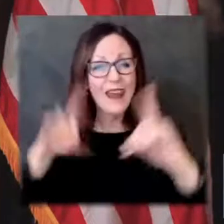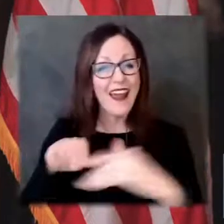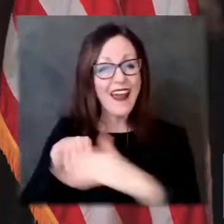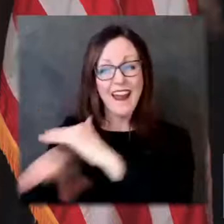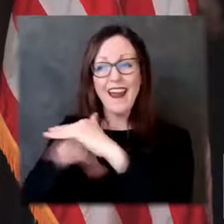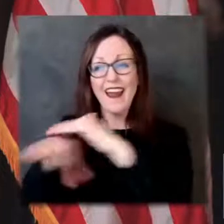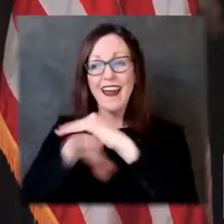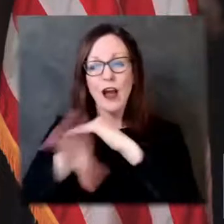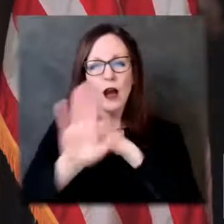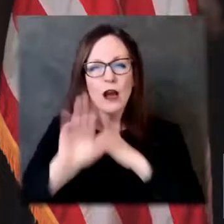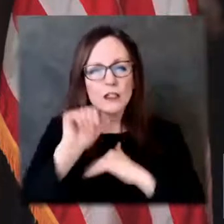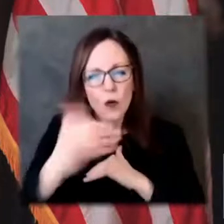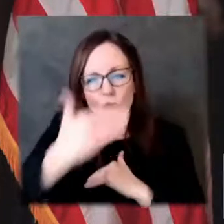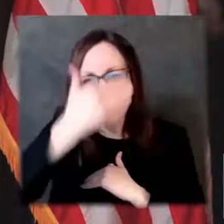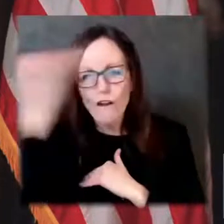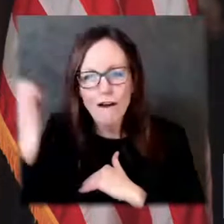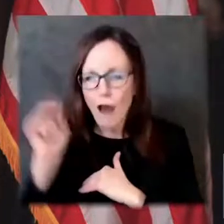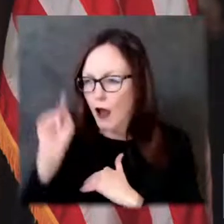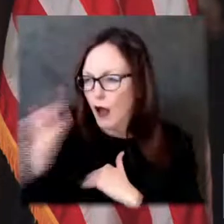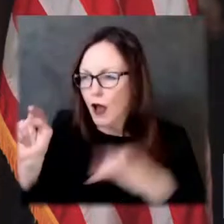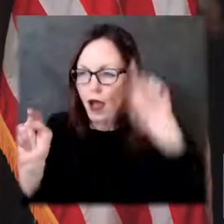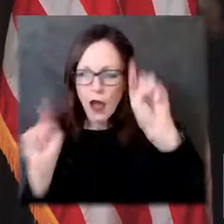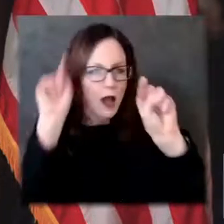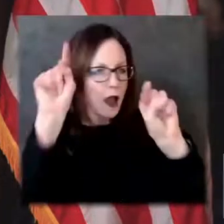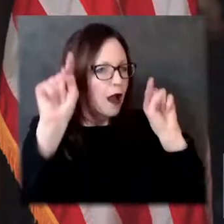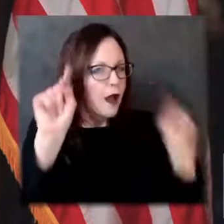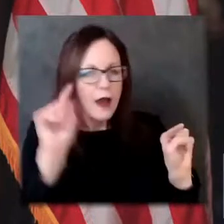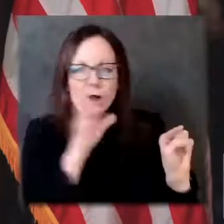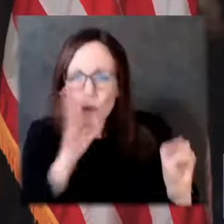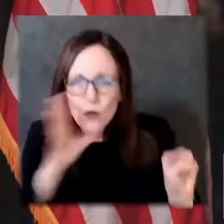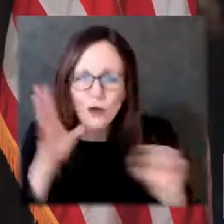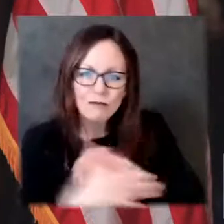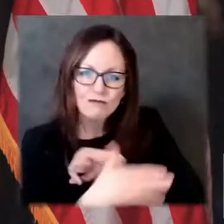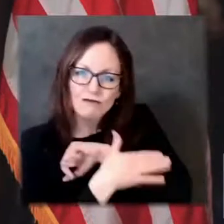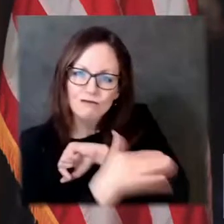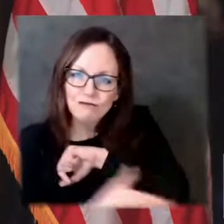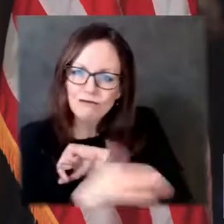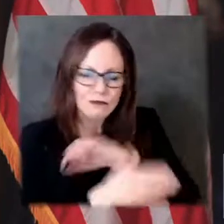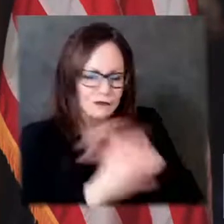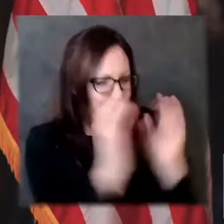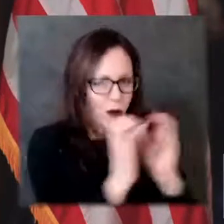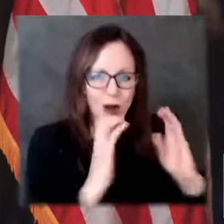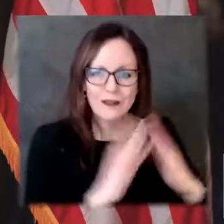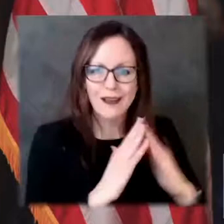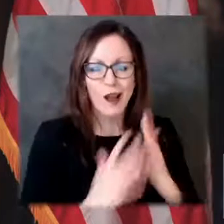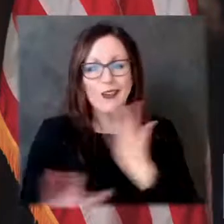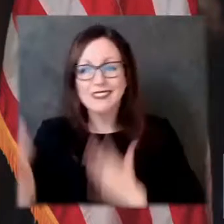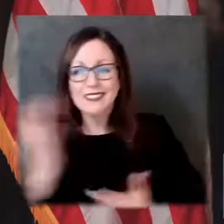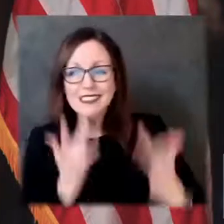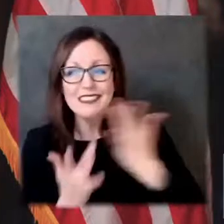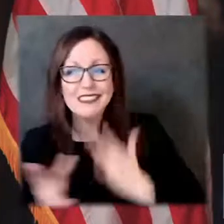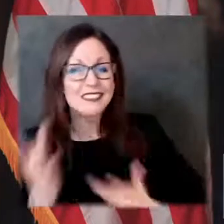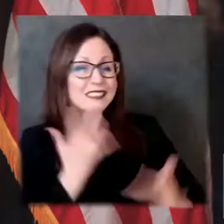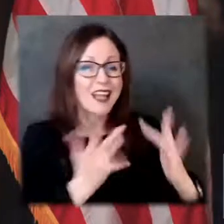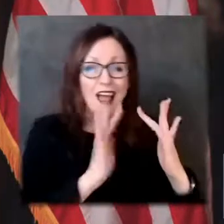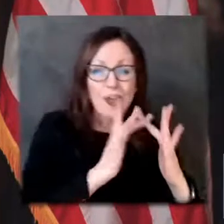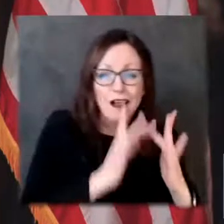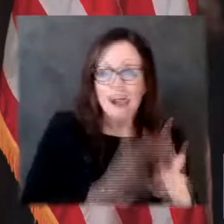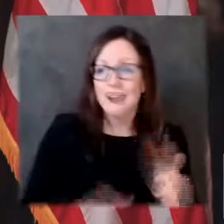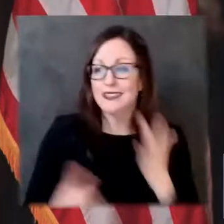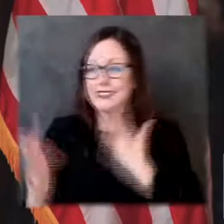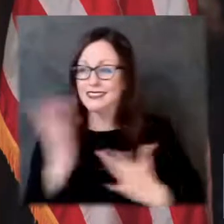with far less for far too long. And these investments will not only enhance direct support to some of our vulnerable